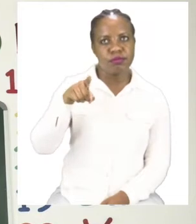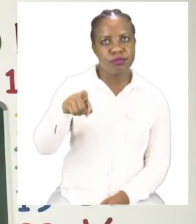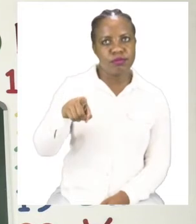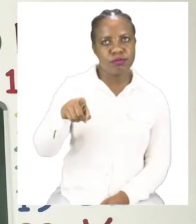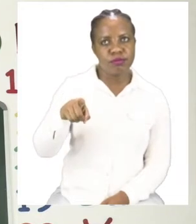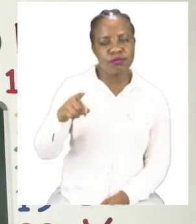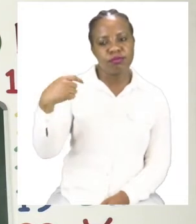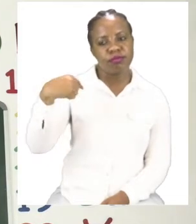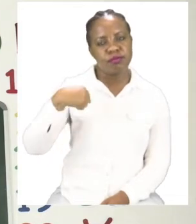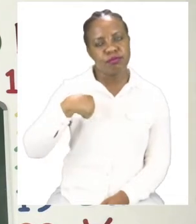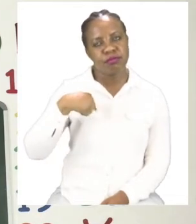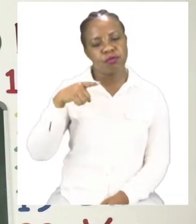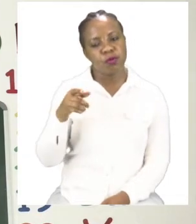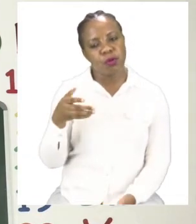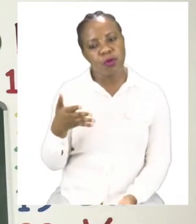He.